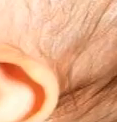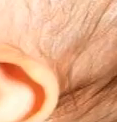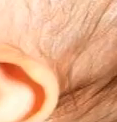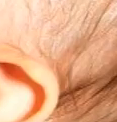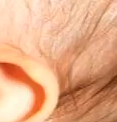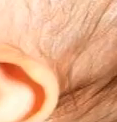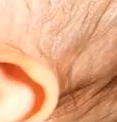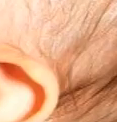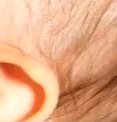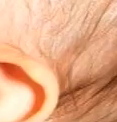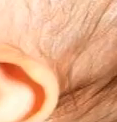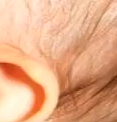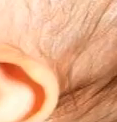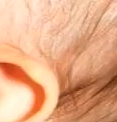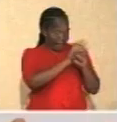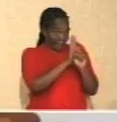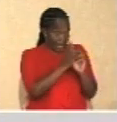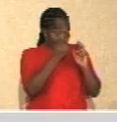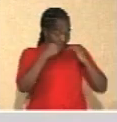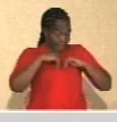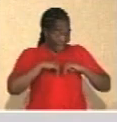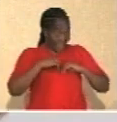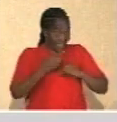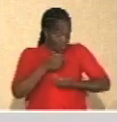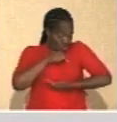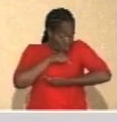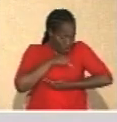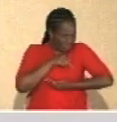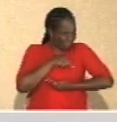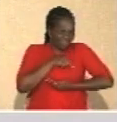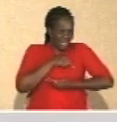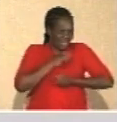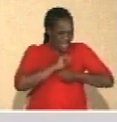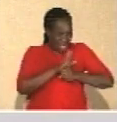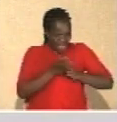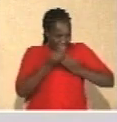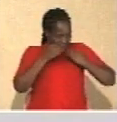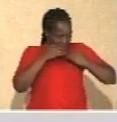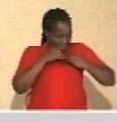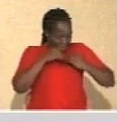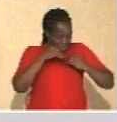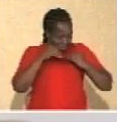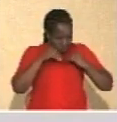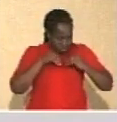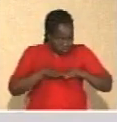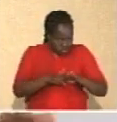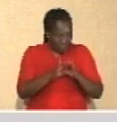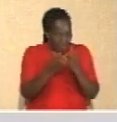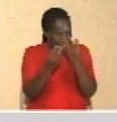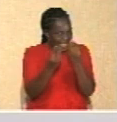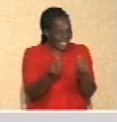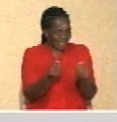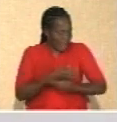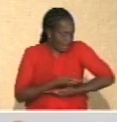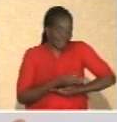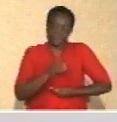get COVID through breast milk. There's no reason to believe that COVID is passing from the mother to the baby through breast milk. And as you have said, breast